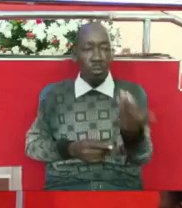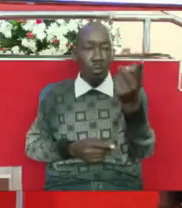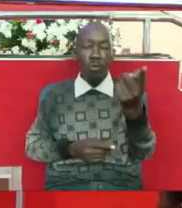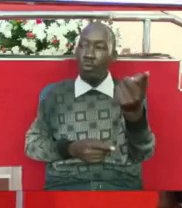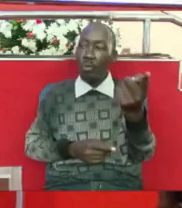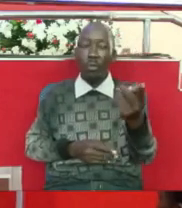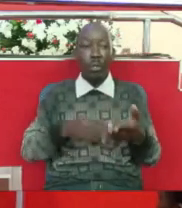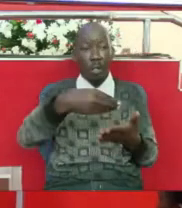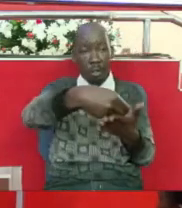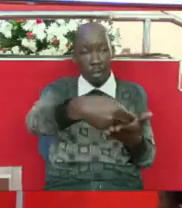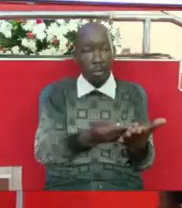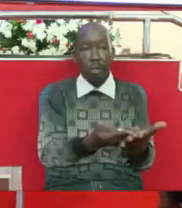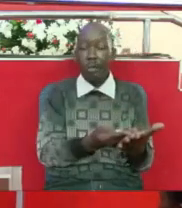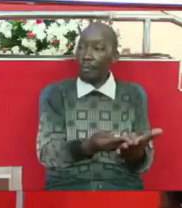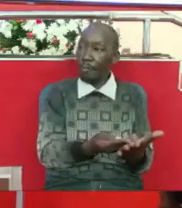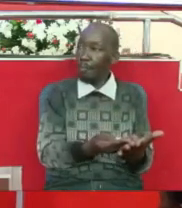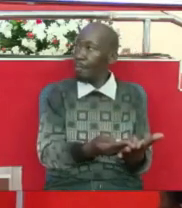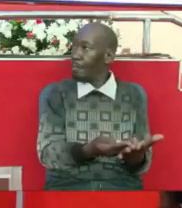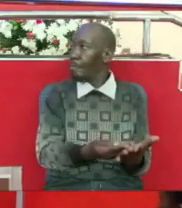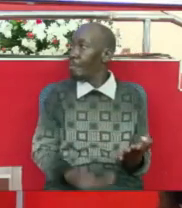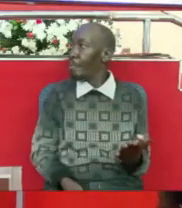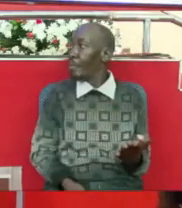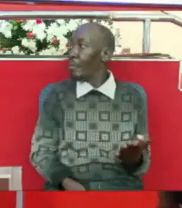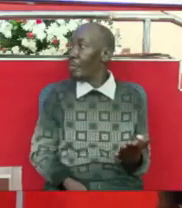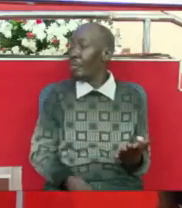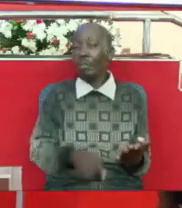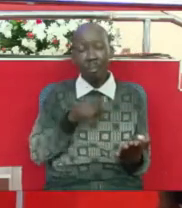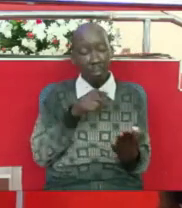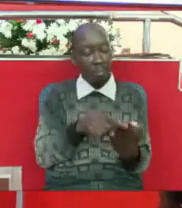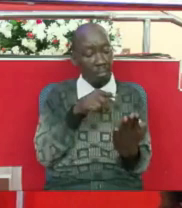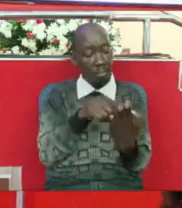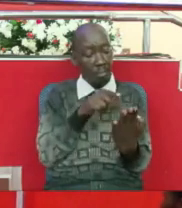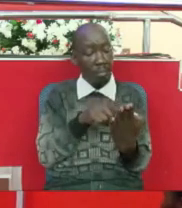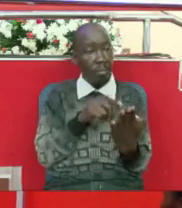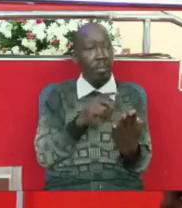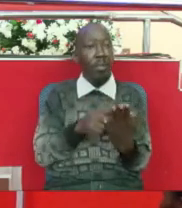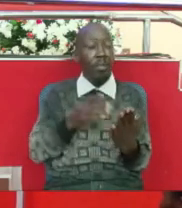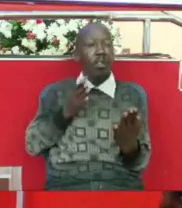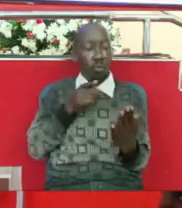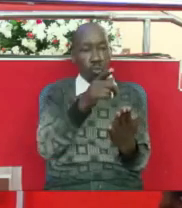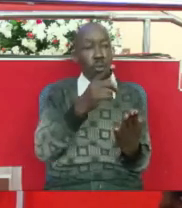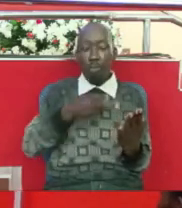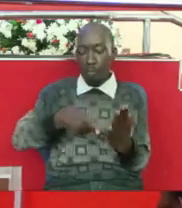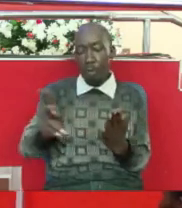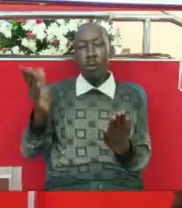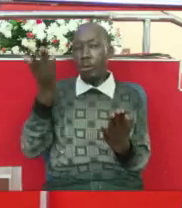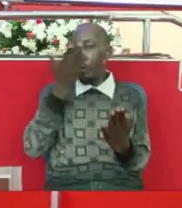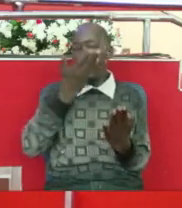a receipt that said the items were paid for.